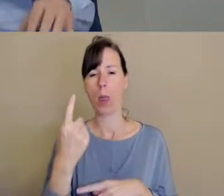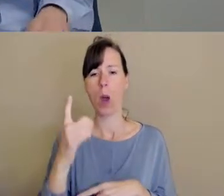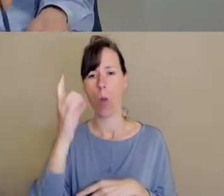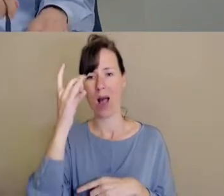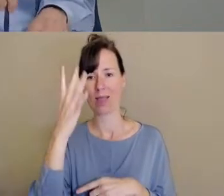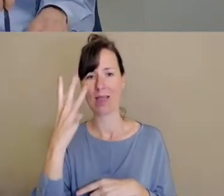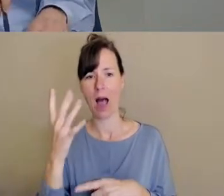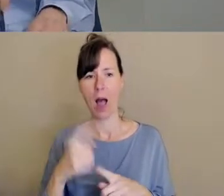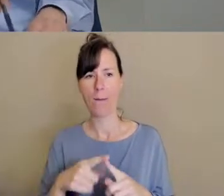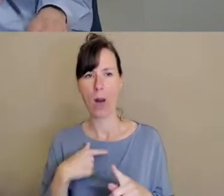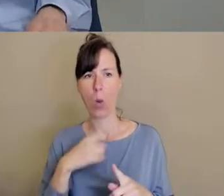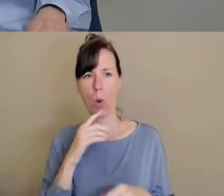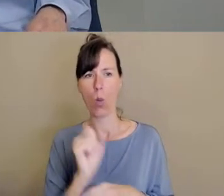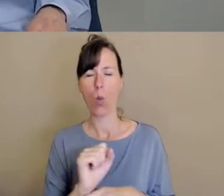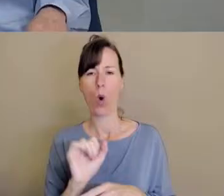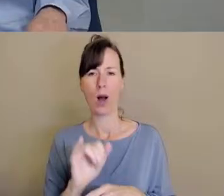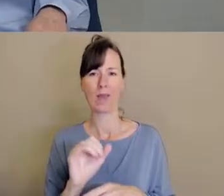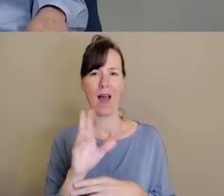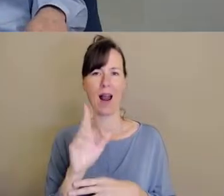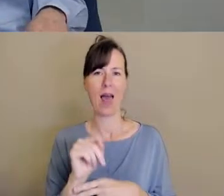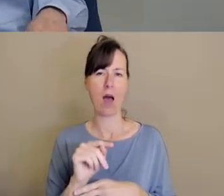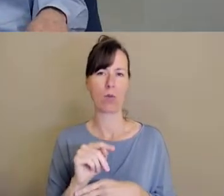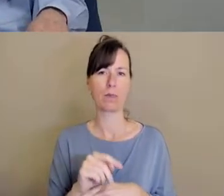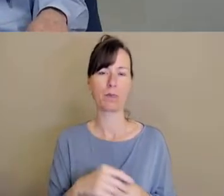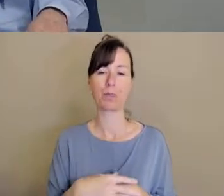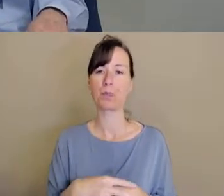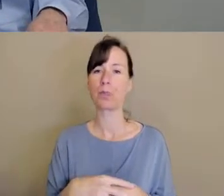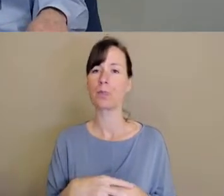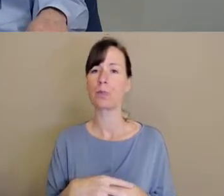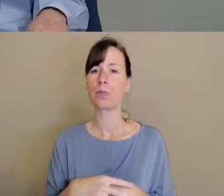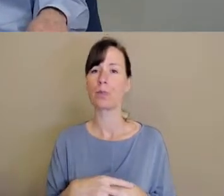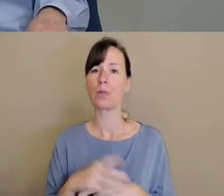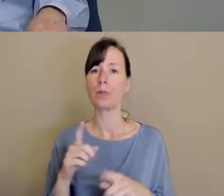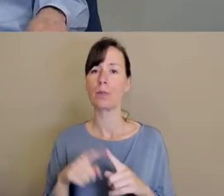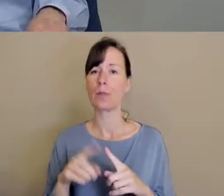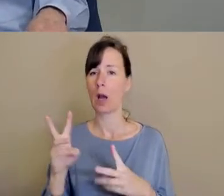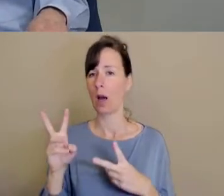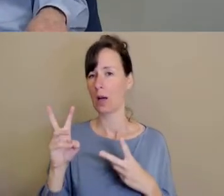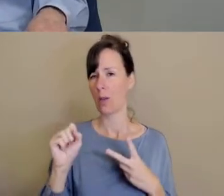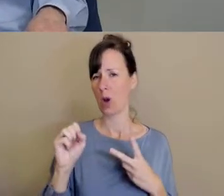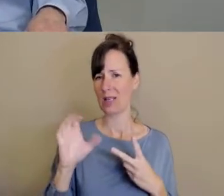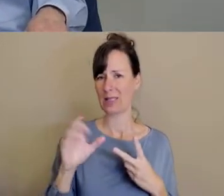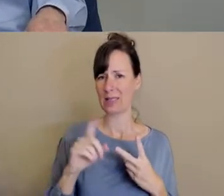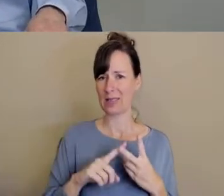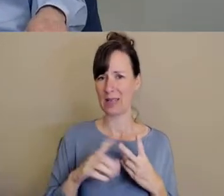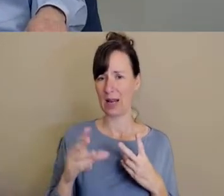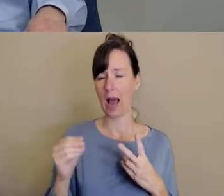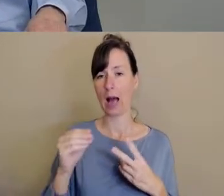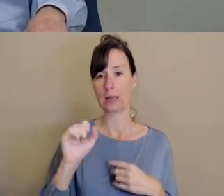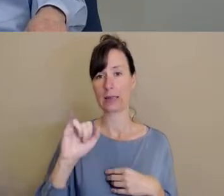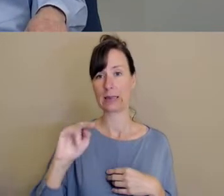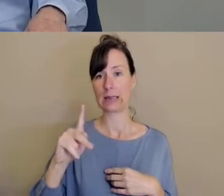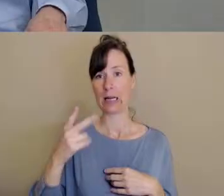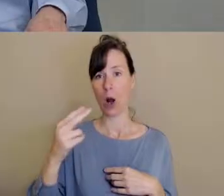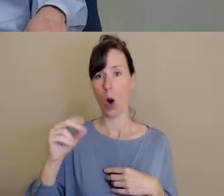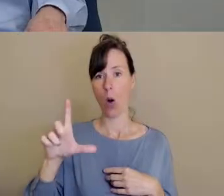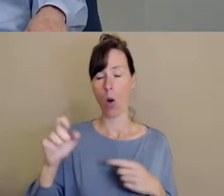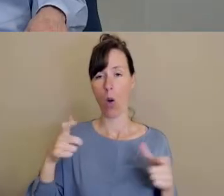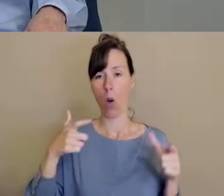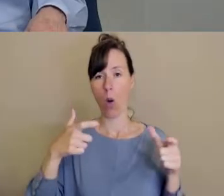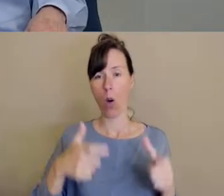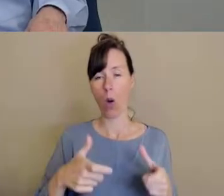that out as we approach it. WSSC and the sinkholes, I'm hoping that